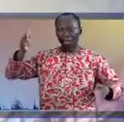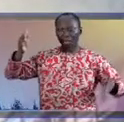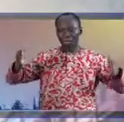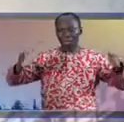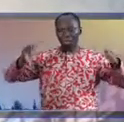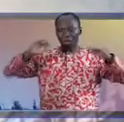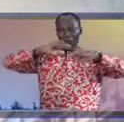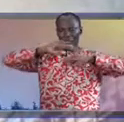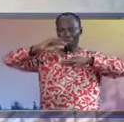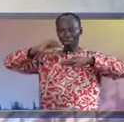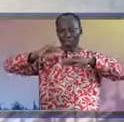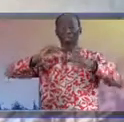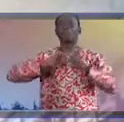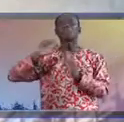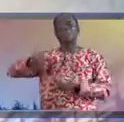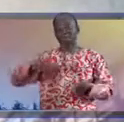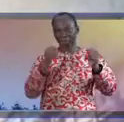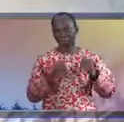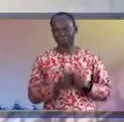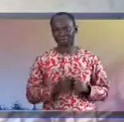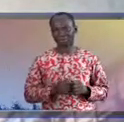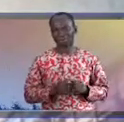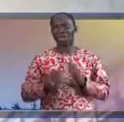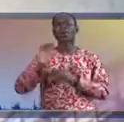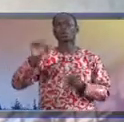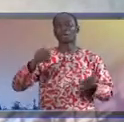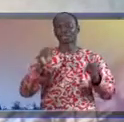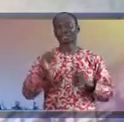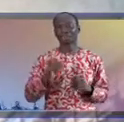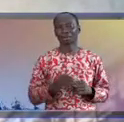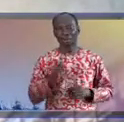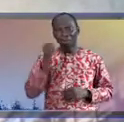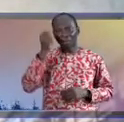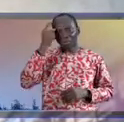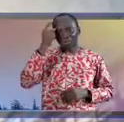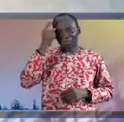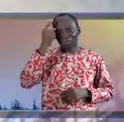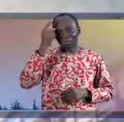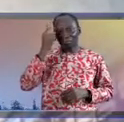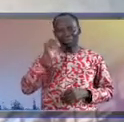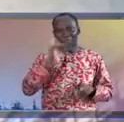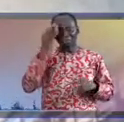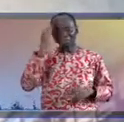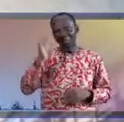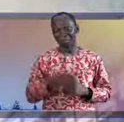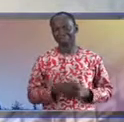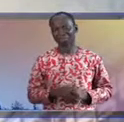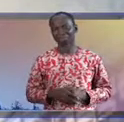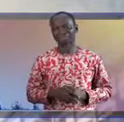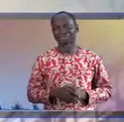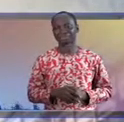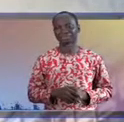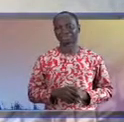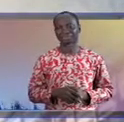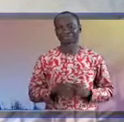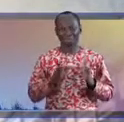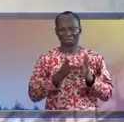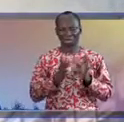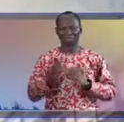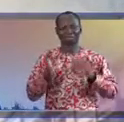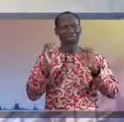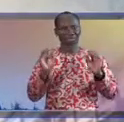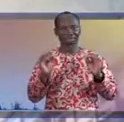wase na omunna muko te se omunam to paye bi mu no o se na eye suba onyankopon ebo Israel man